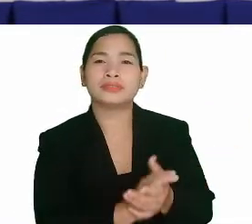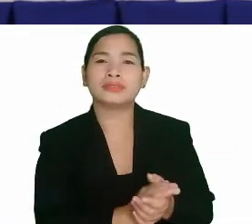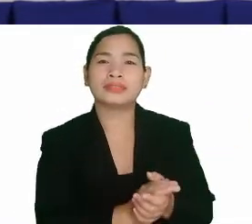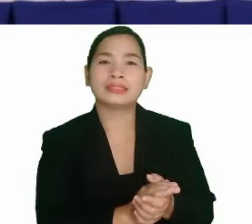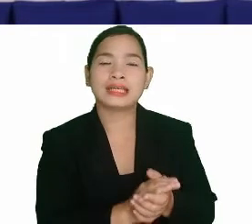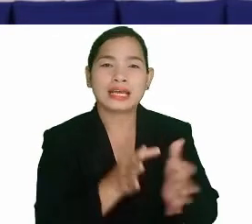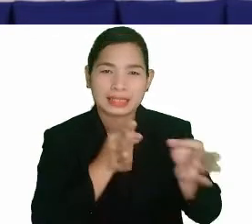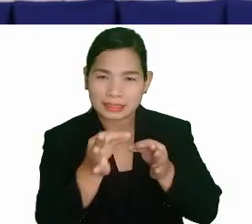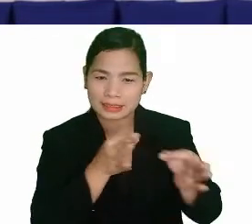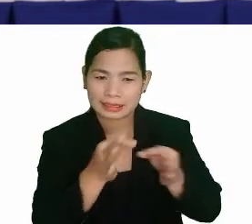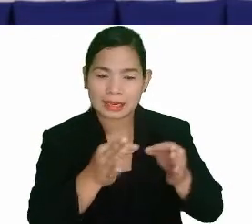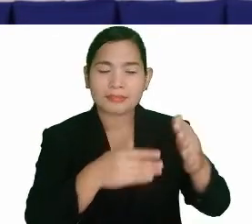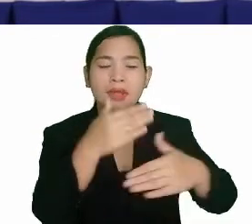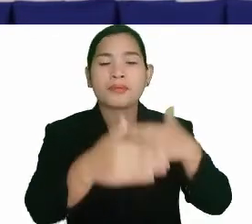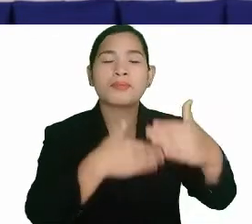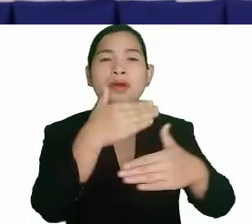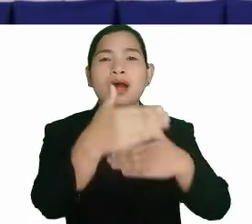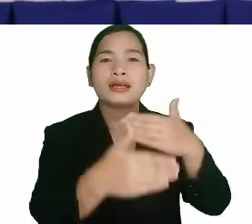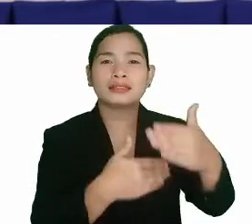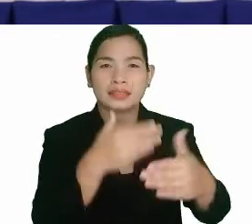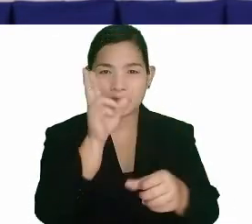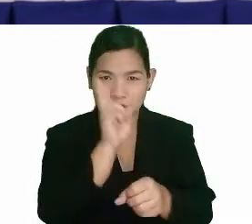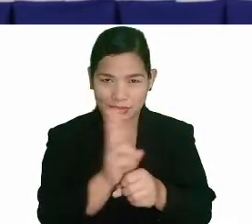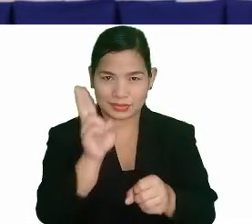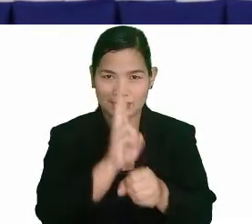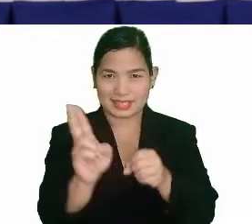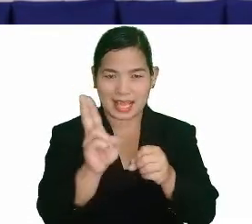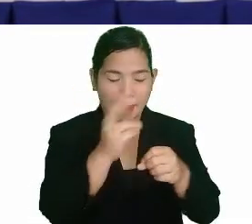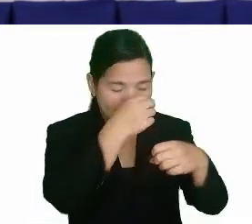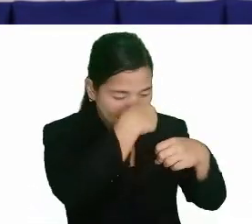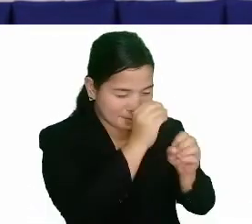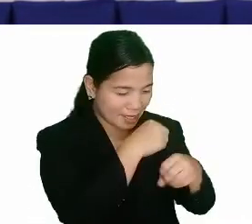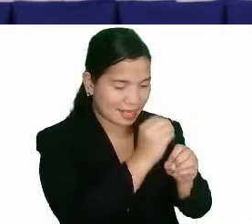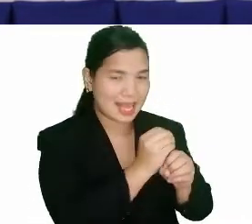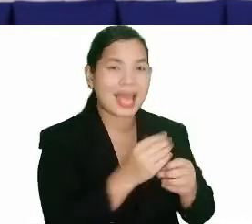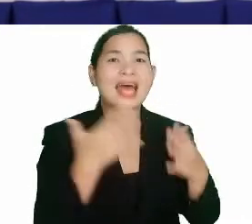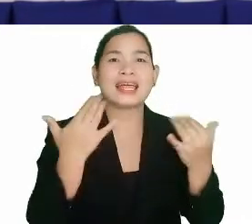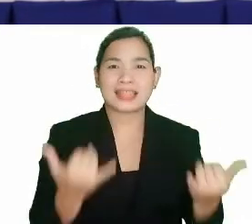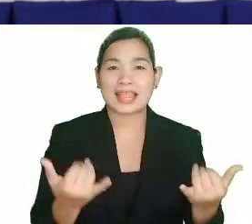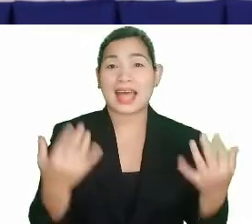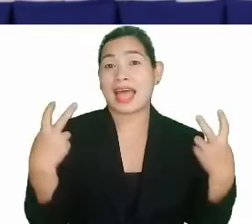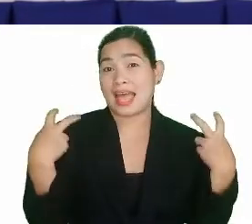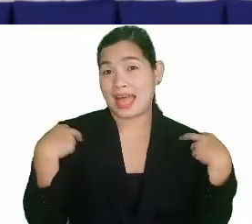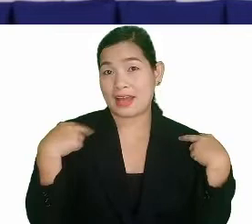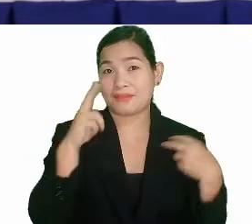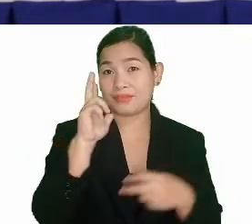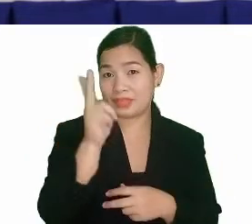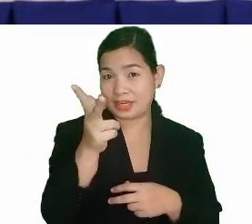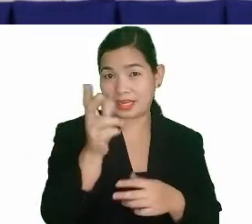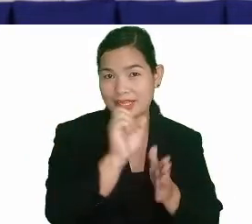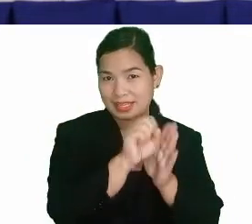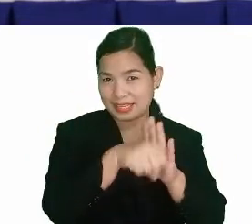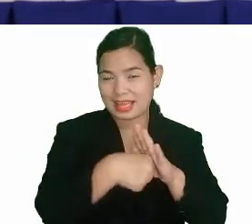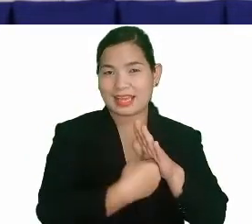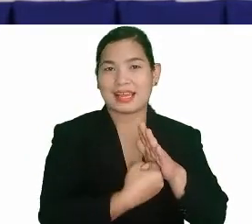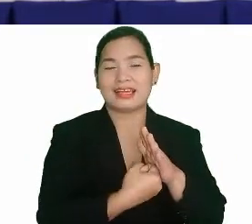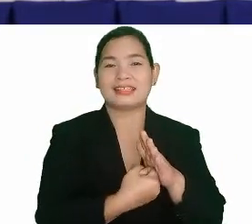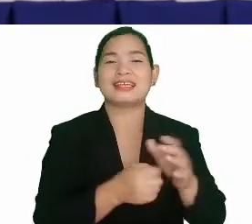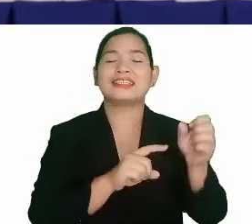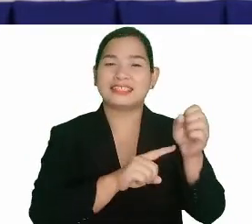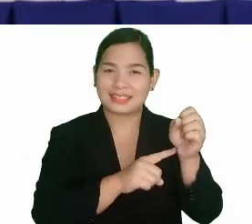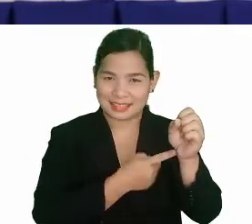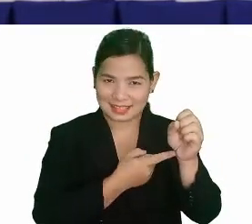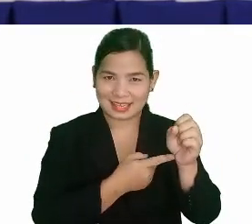of using a microscope. I will give you 30 seconds to answer the activity. Time